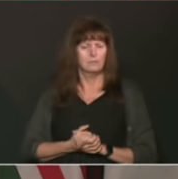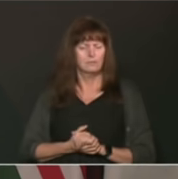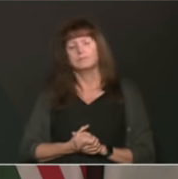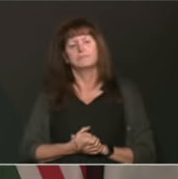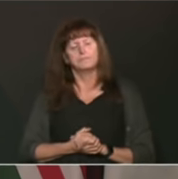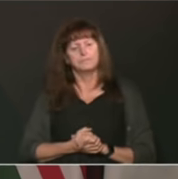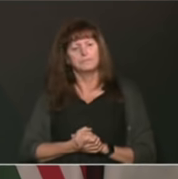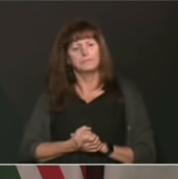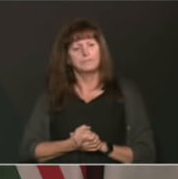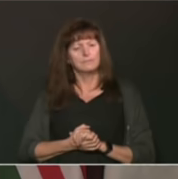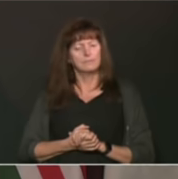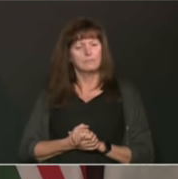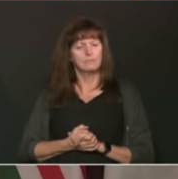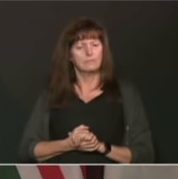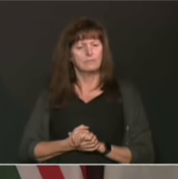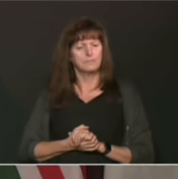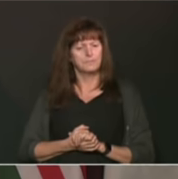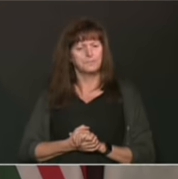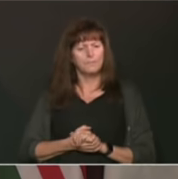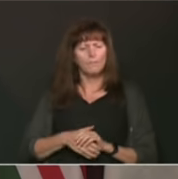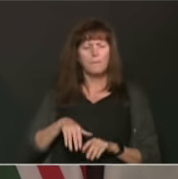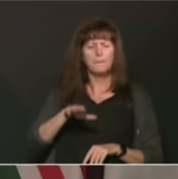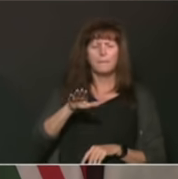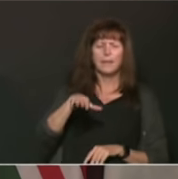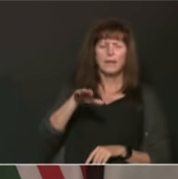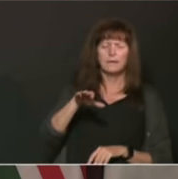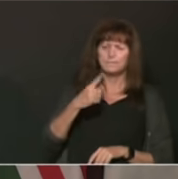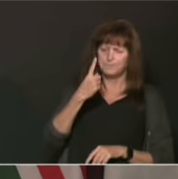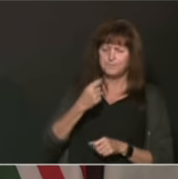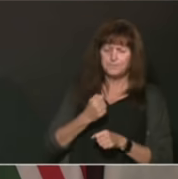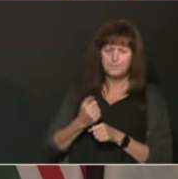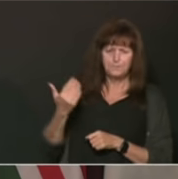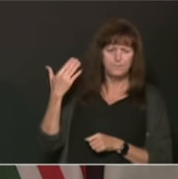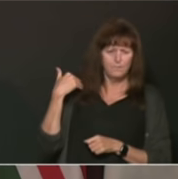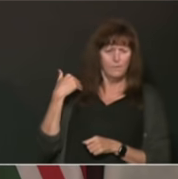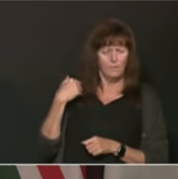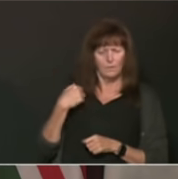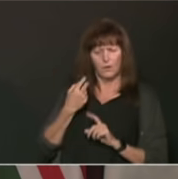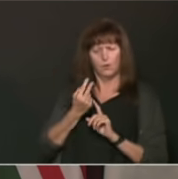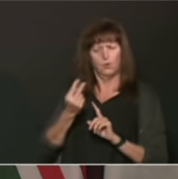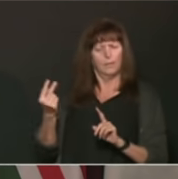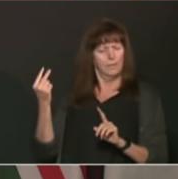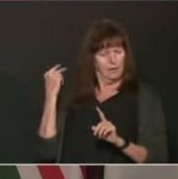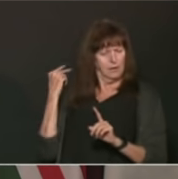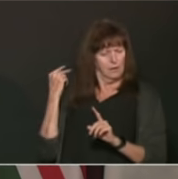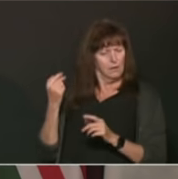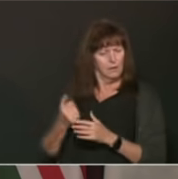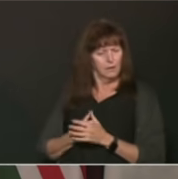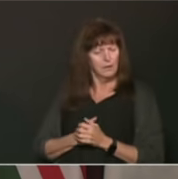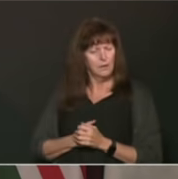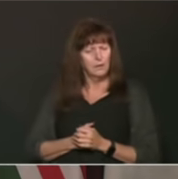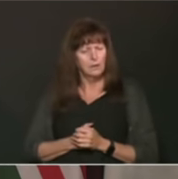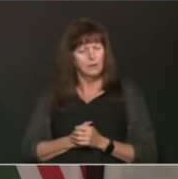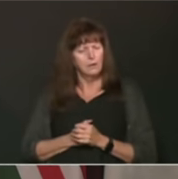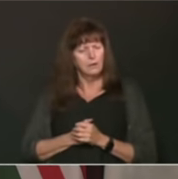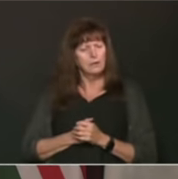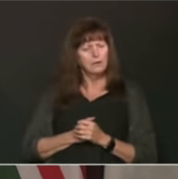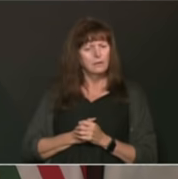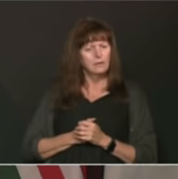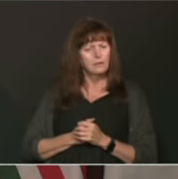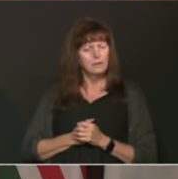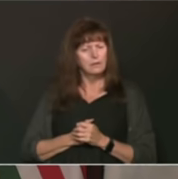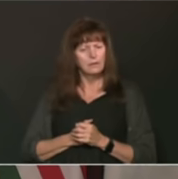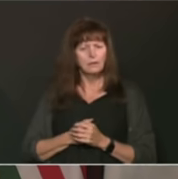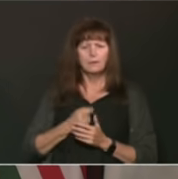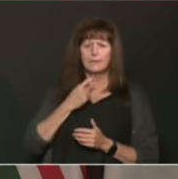you to look back to a year ago and where you were, both as medical officer for Kingston,